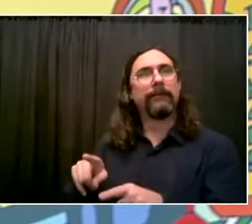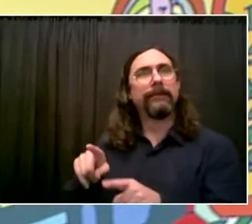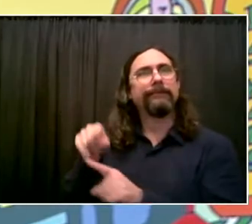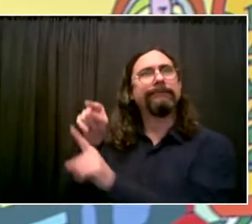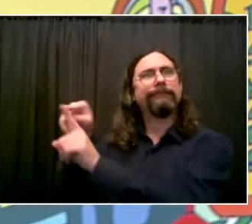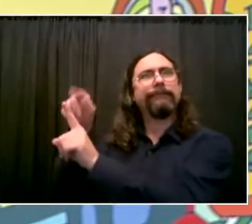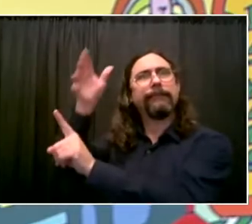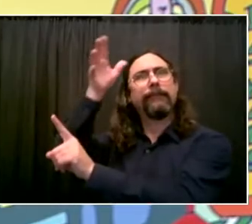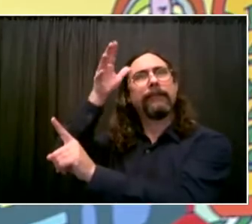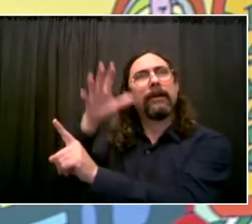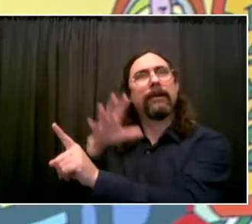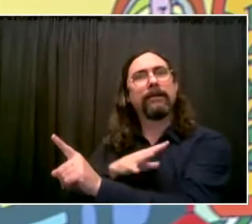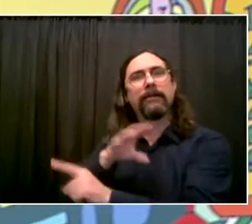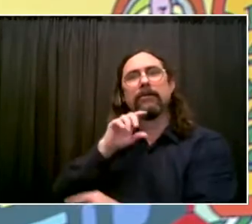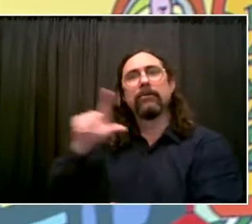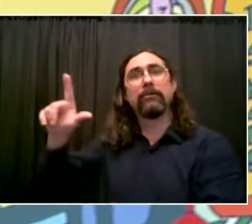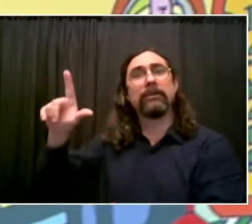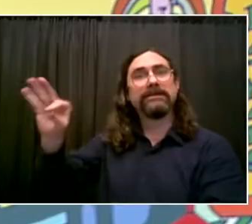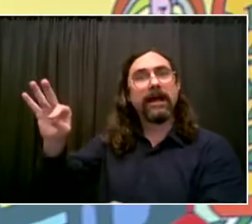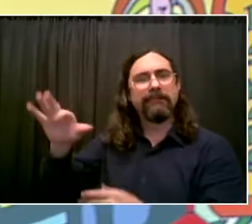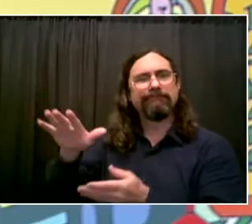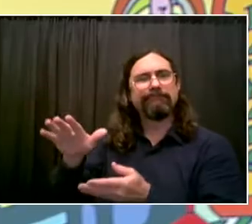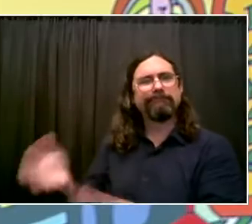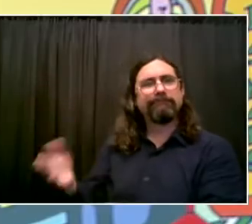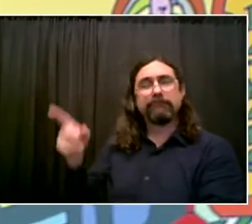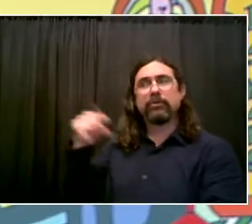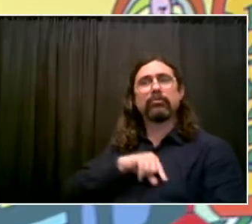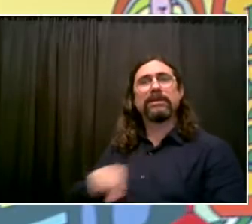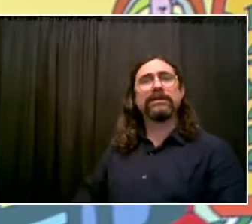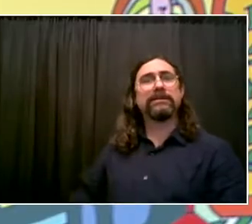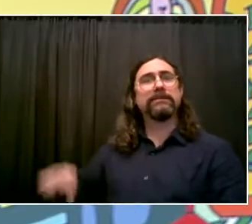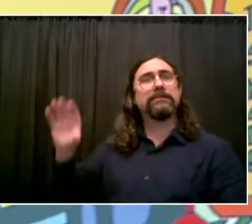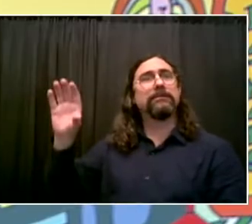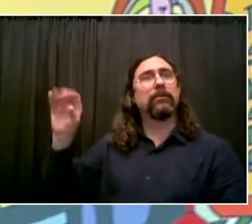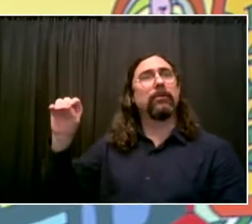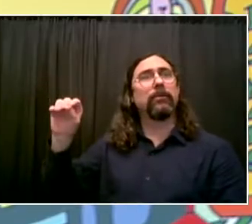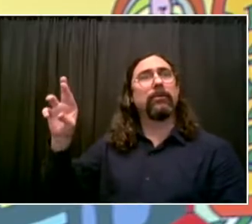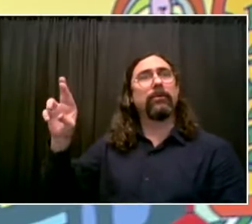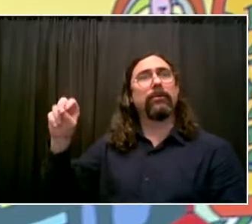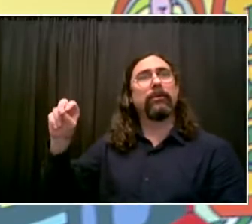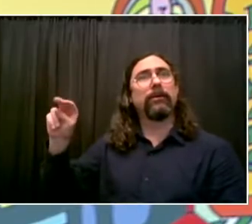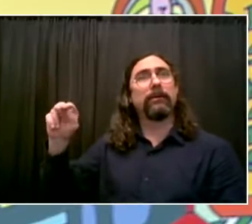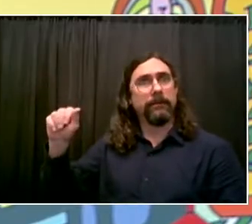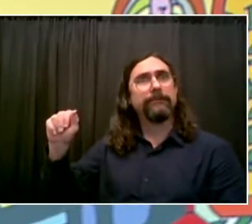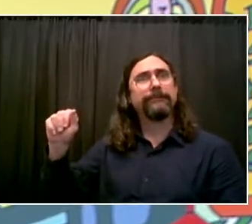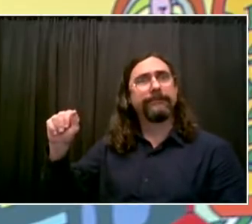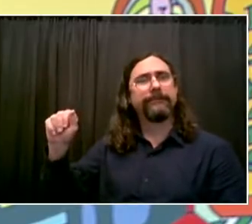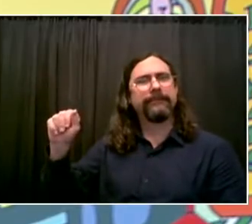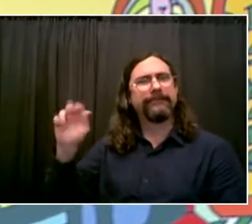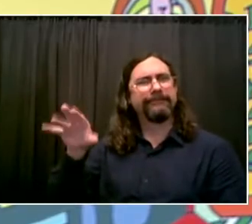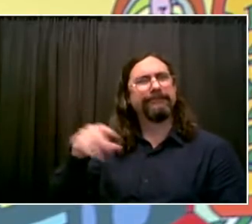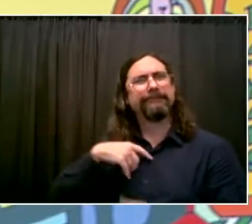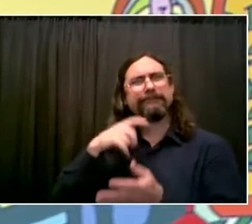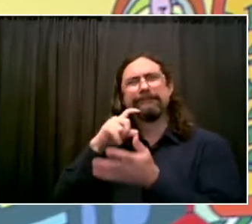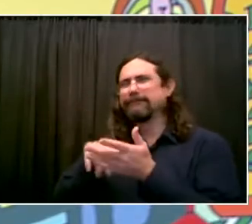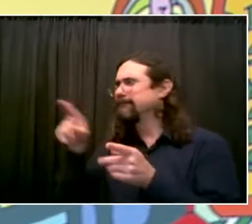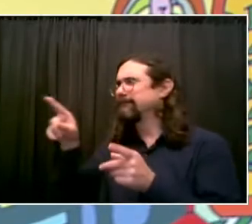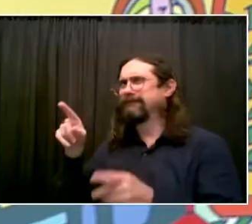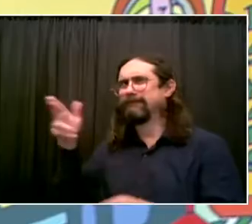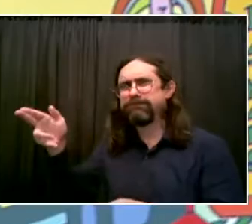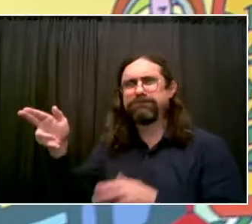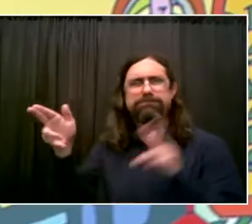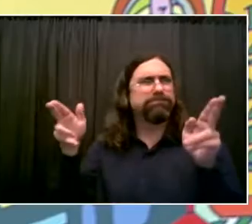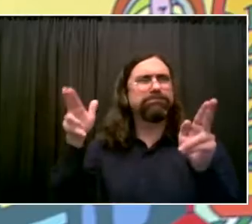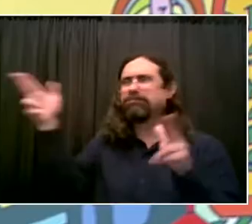making hundreds of gun arrests for months now, each month, and yet the shootings keep happening at an alarming rate. One of the candidates seeking to succeed